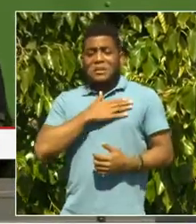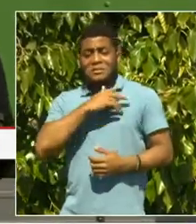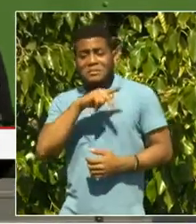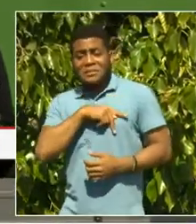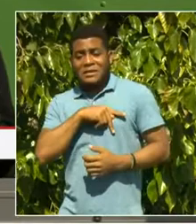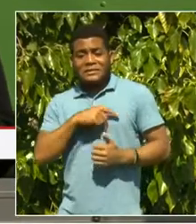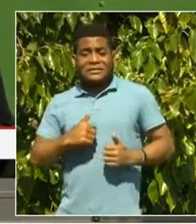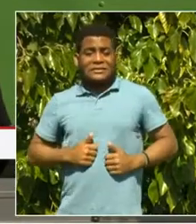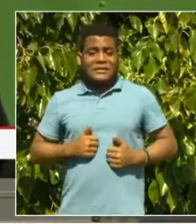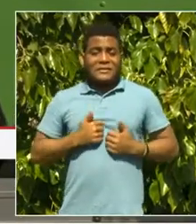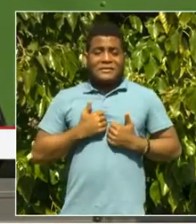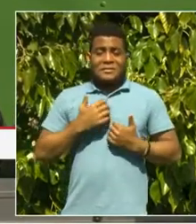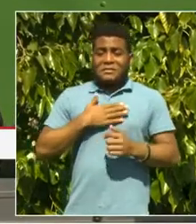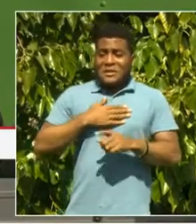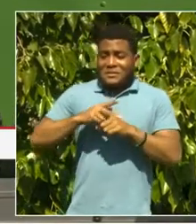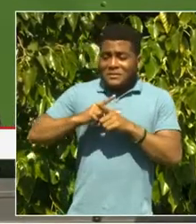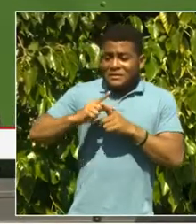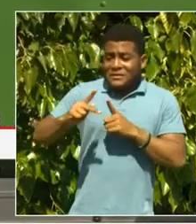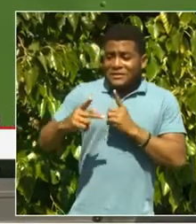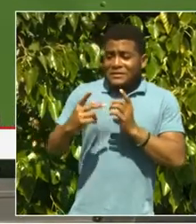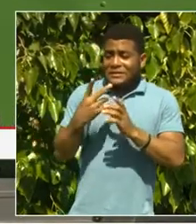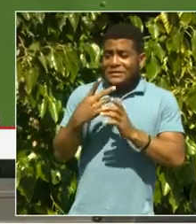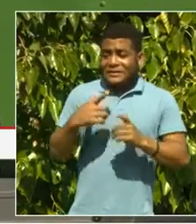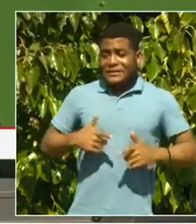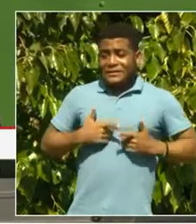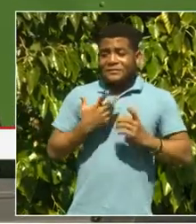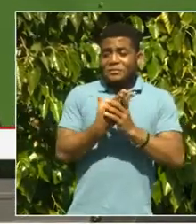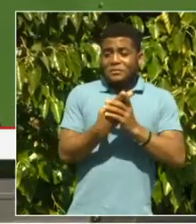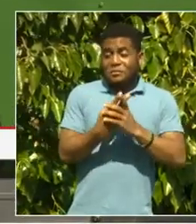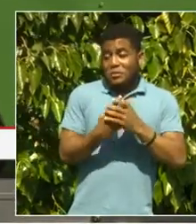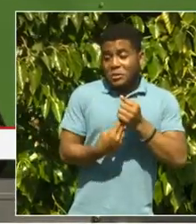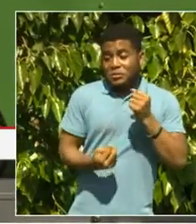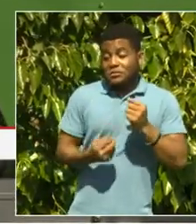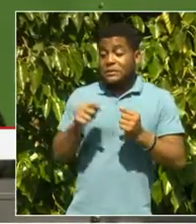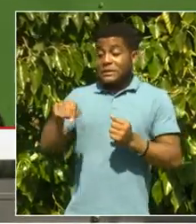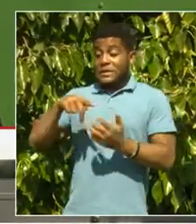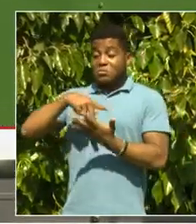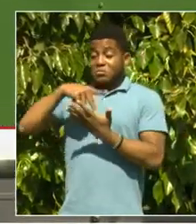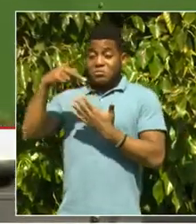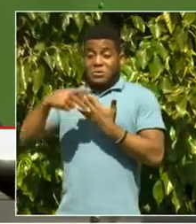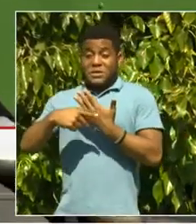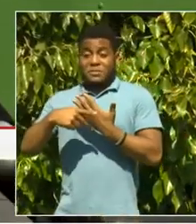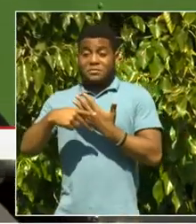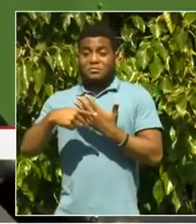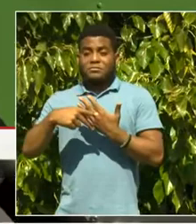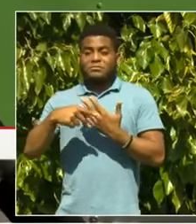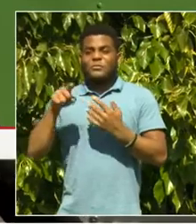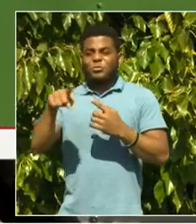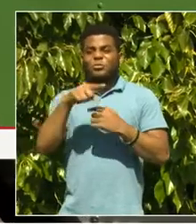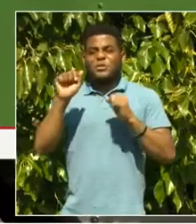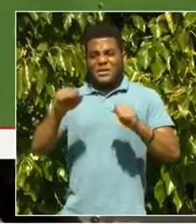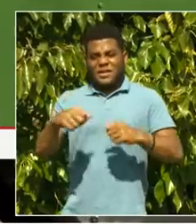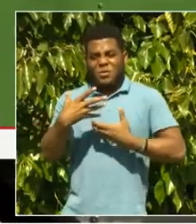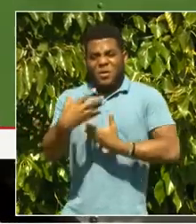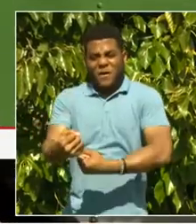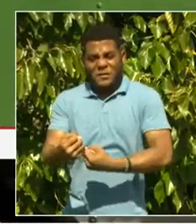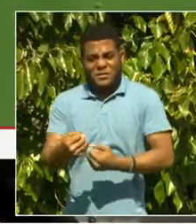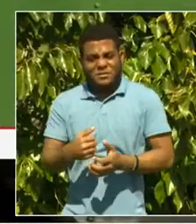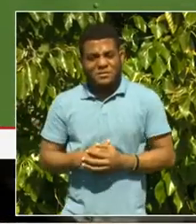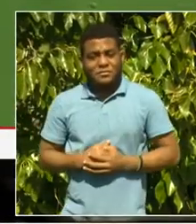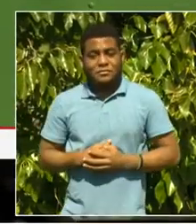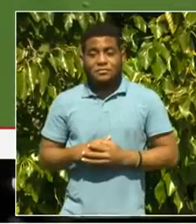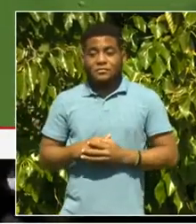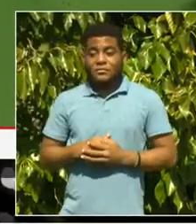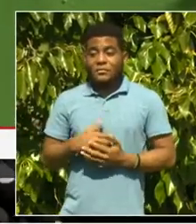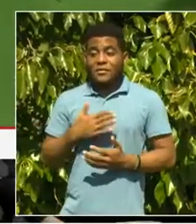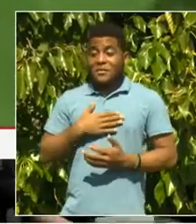can trust. With that being said, as WIC clients, my daughter and I are proud to introduce